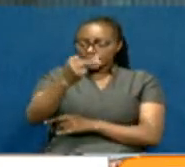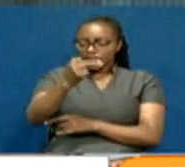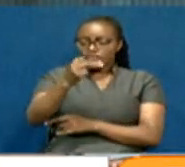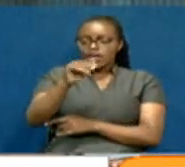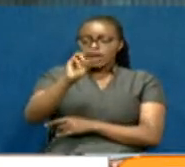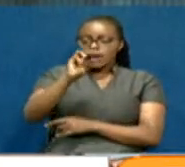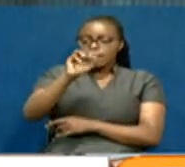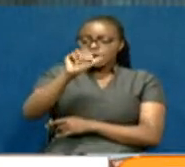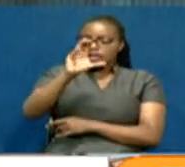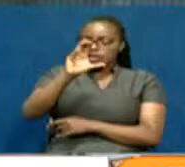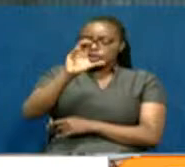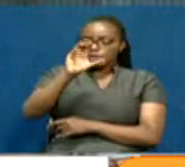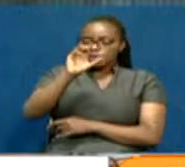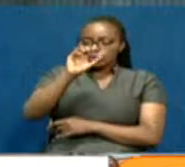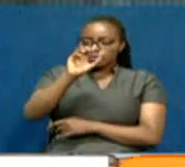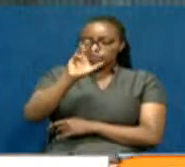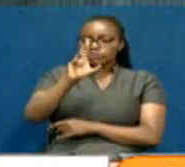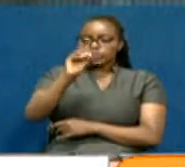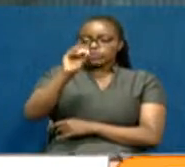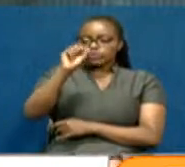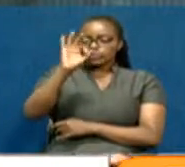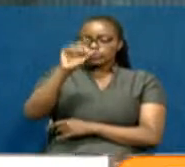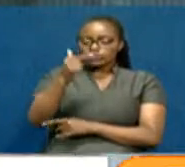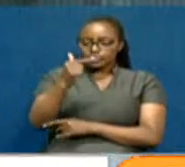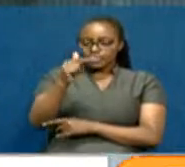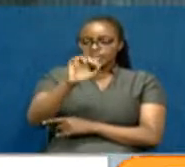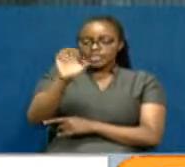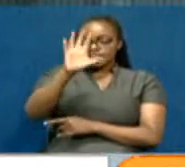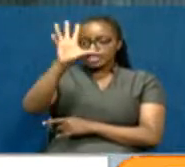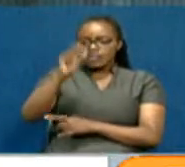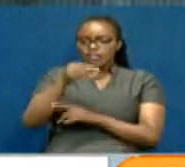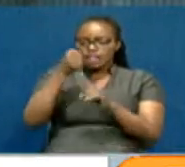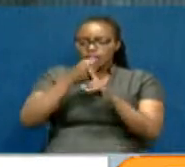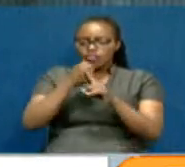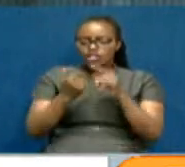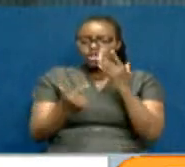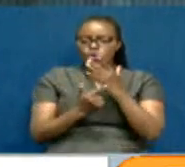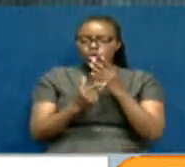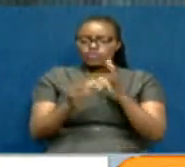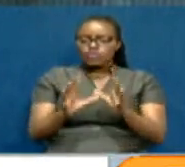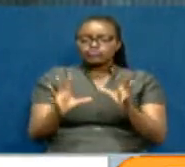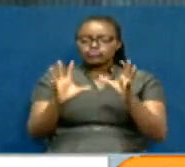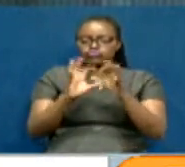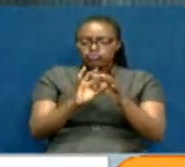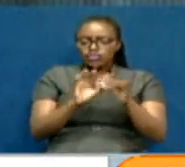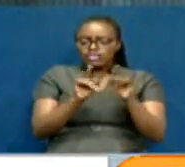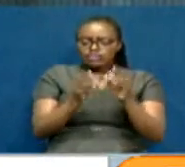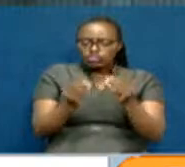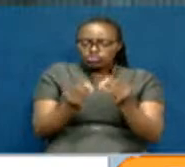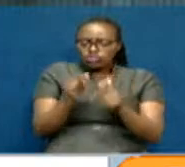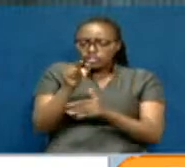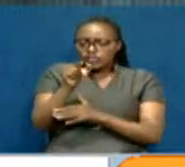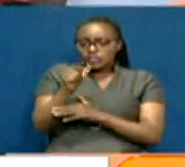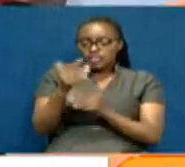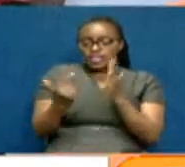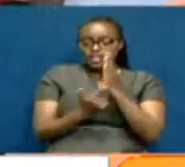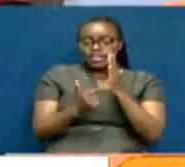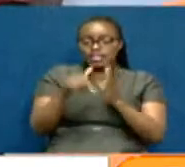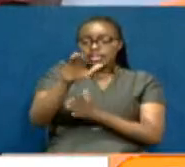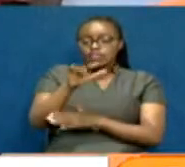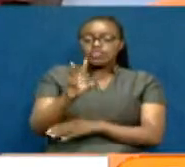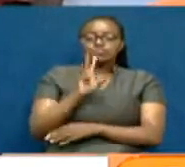Microsoft Garage East Africa, says that the firm is rooting for technology-related solutions to boost opportunities in the digital space.